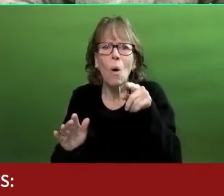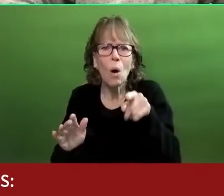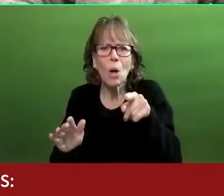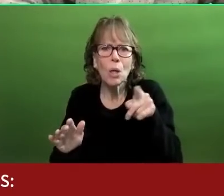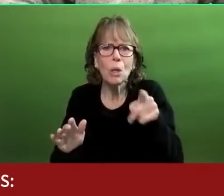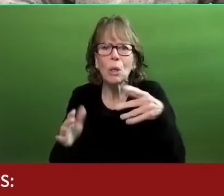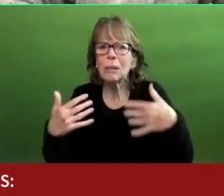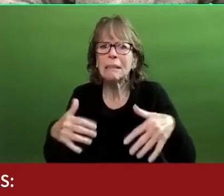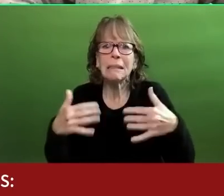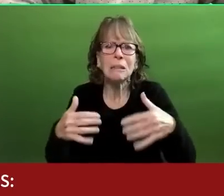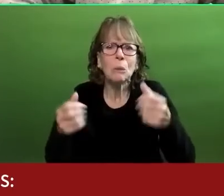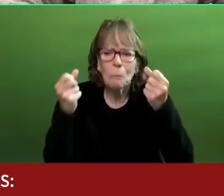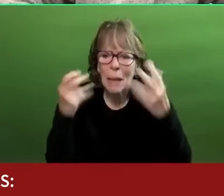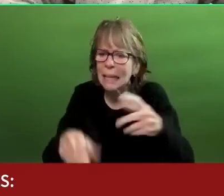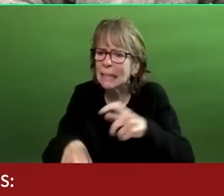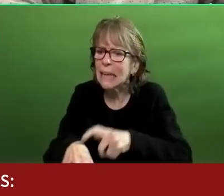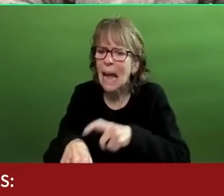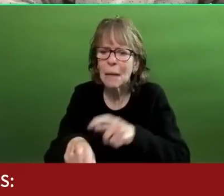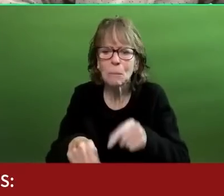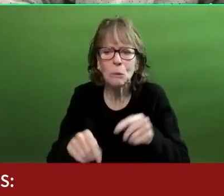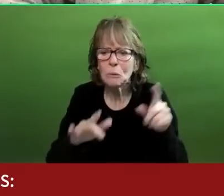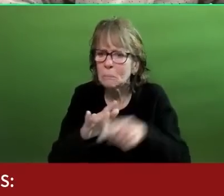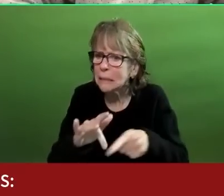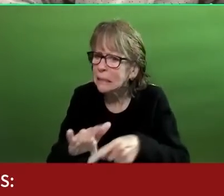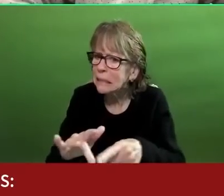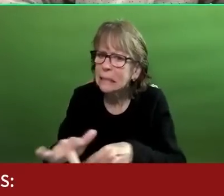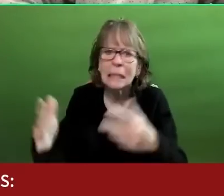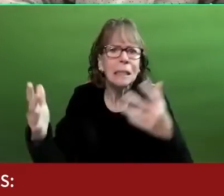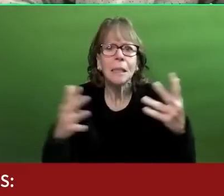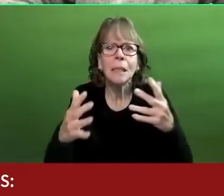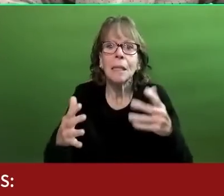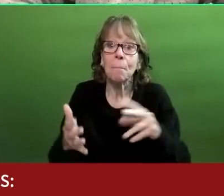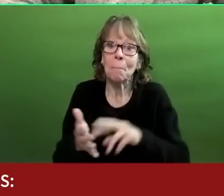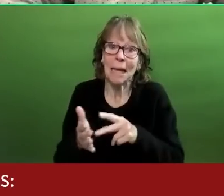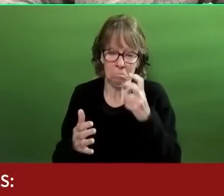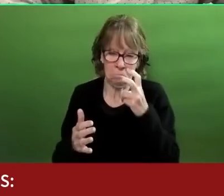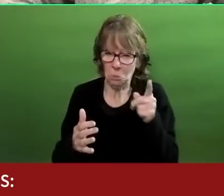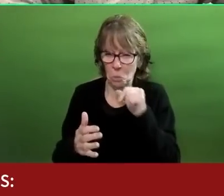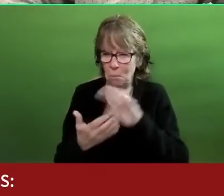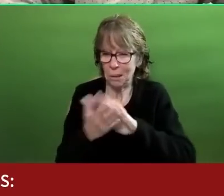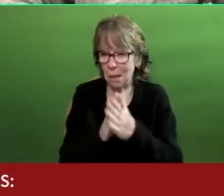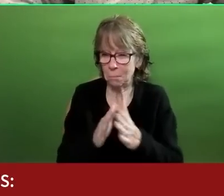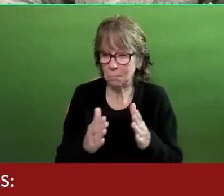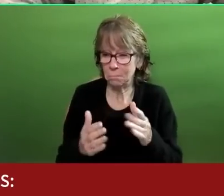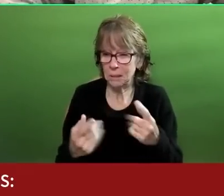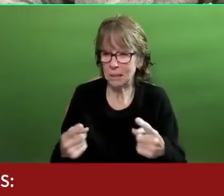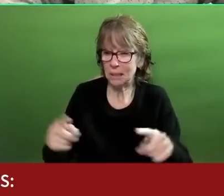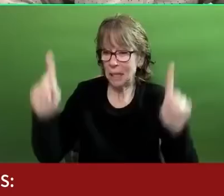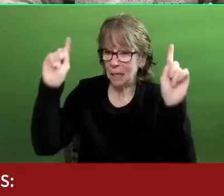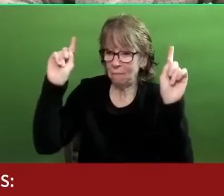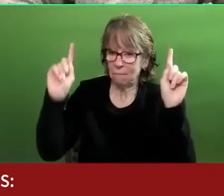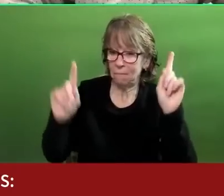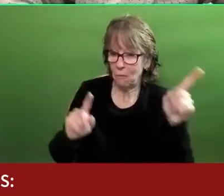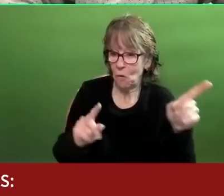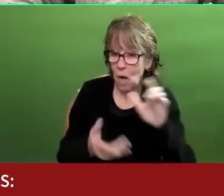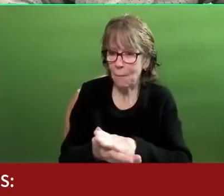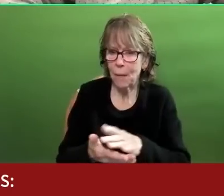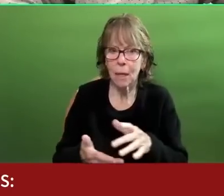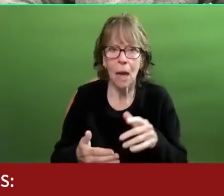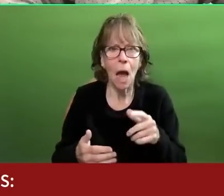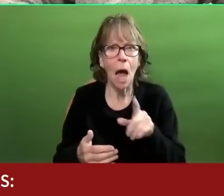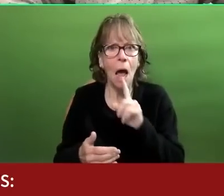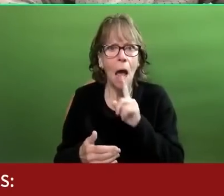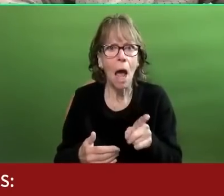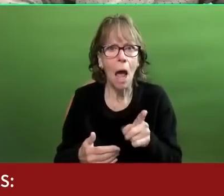be too much for me to finish my dissertation, get a job, and be a successful academic. I internalized this. I didn't mention